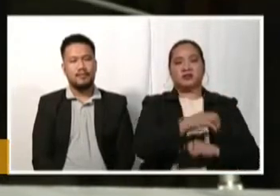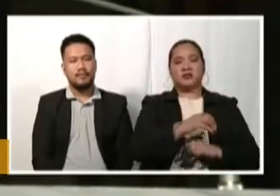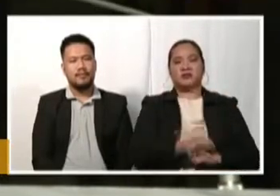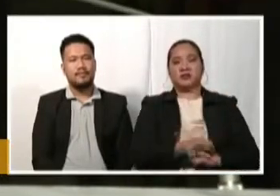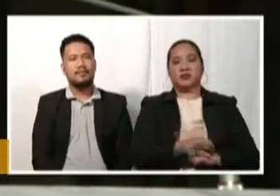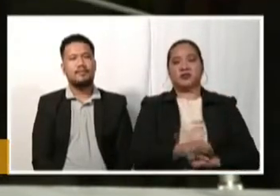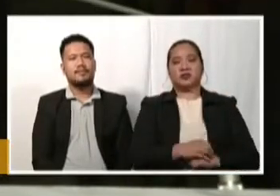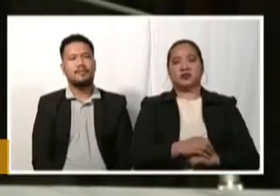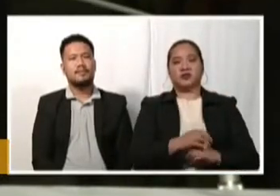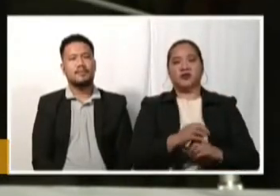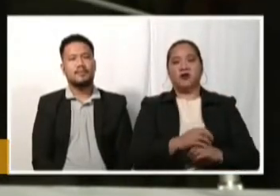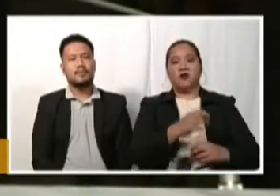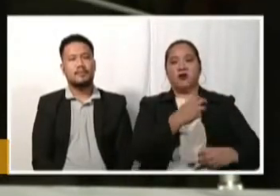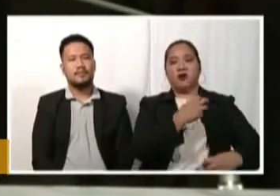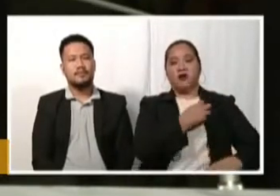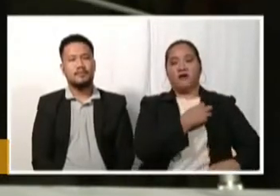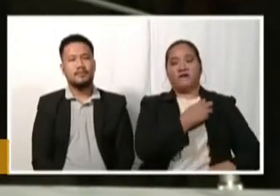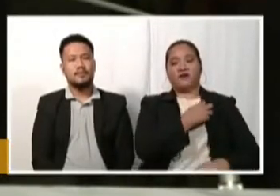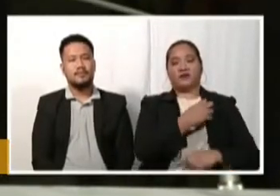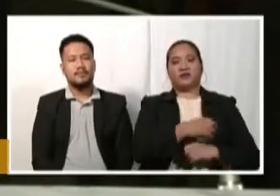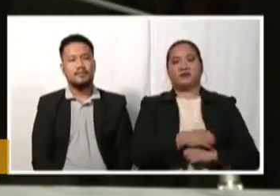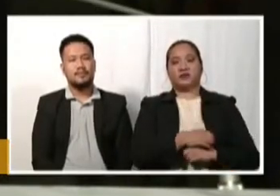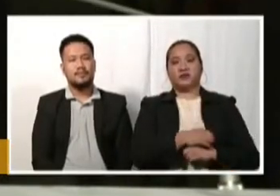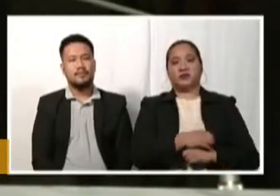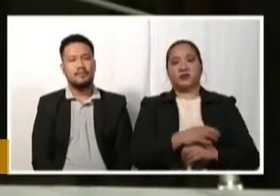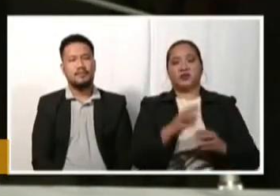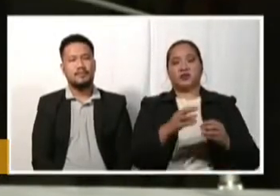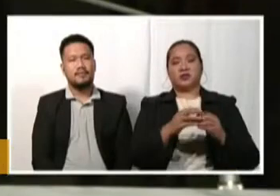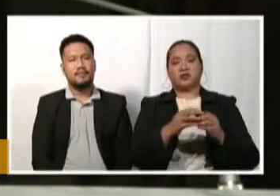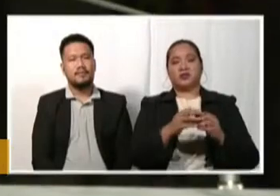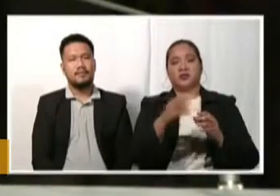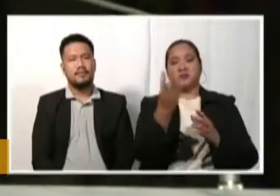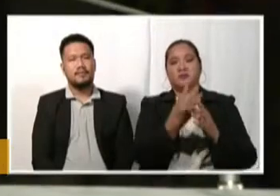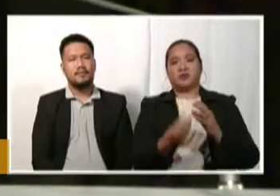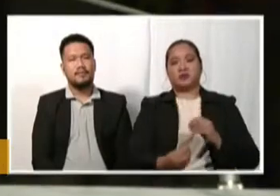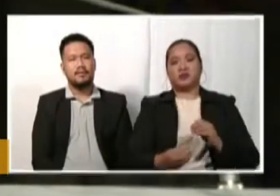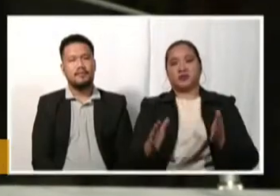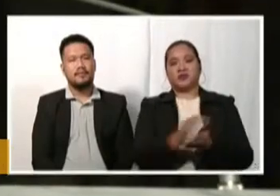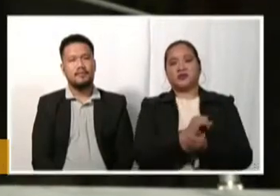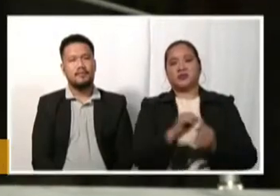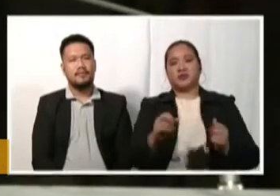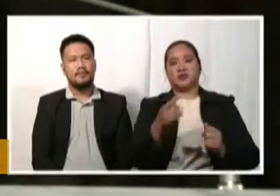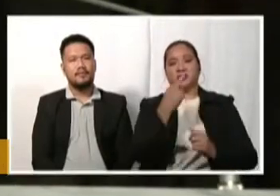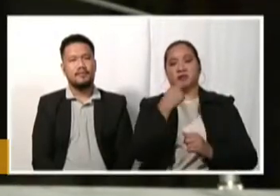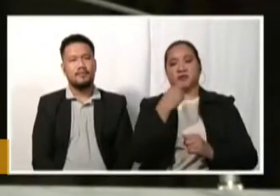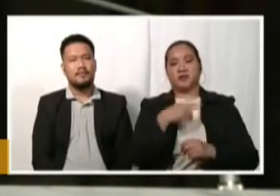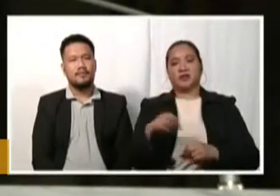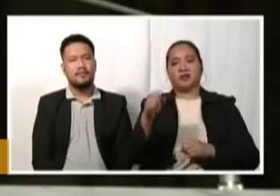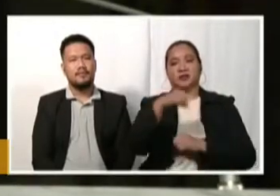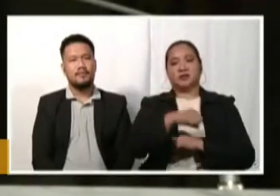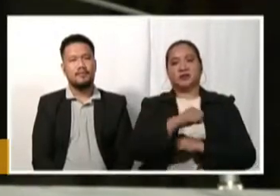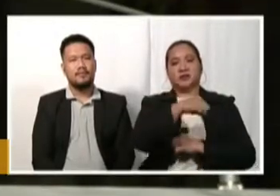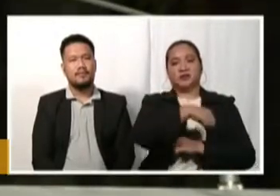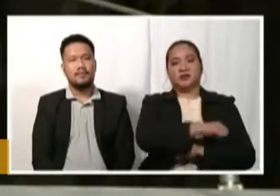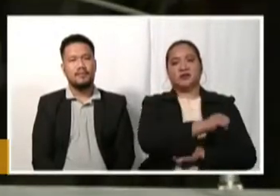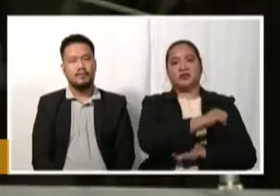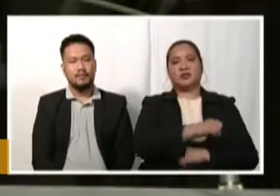his officers were submerged in the Red Sea.